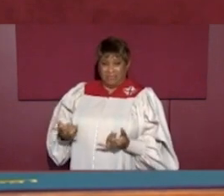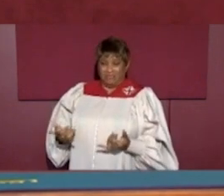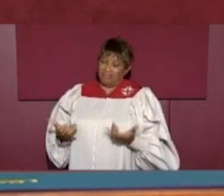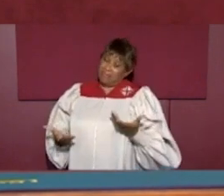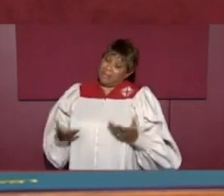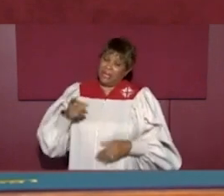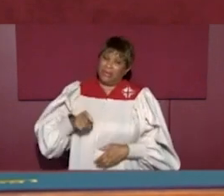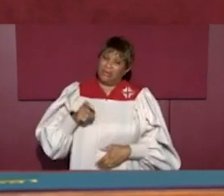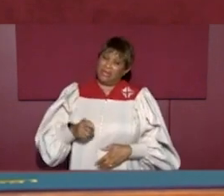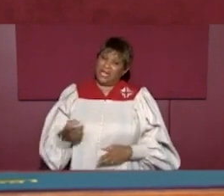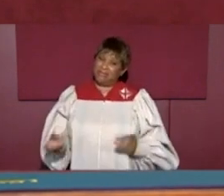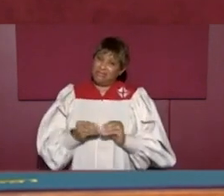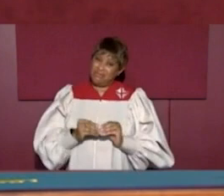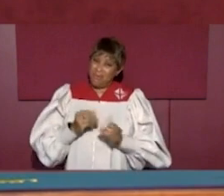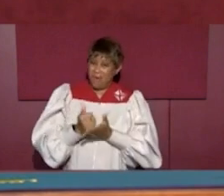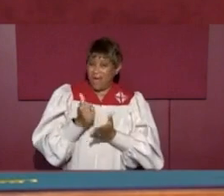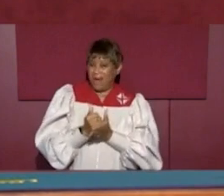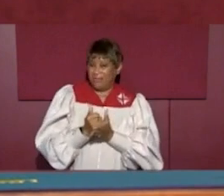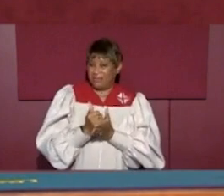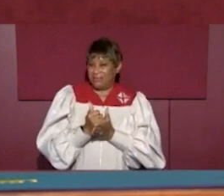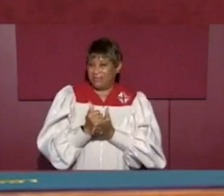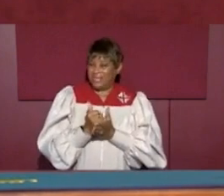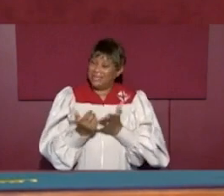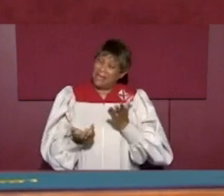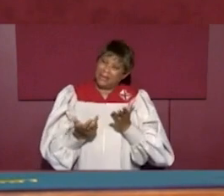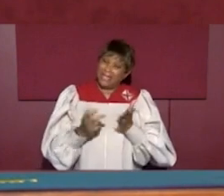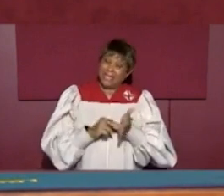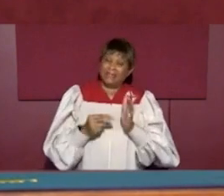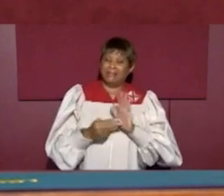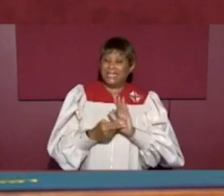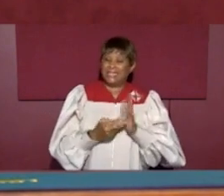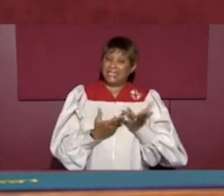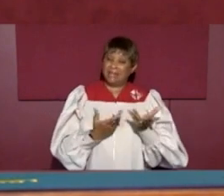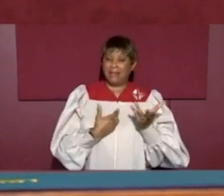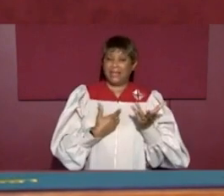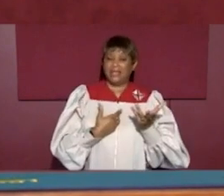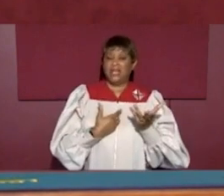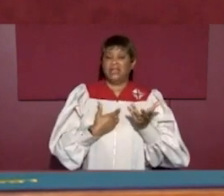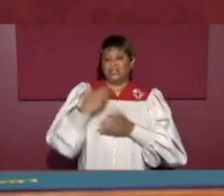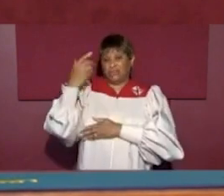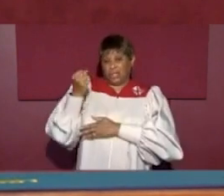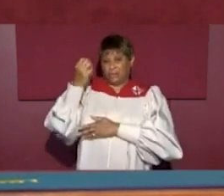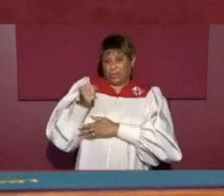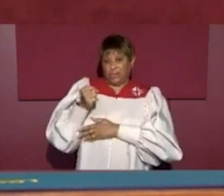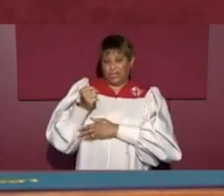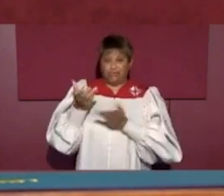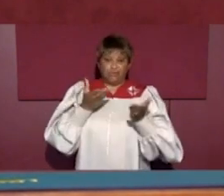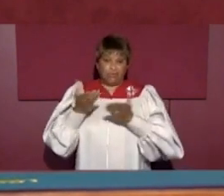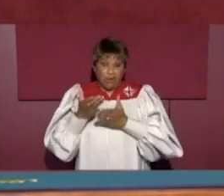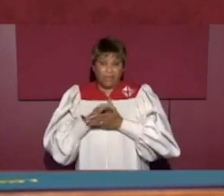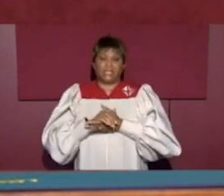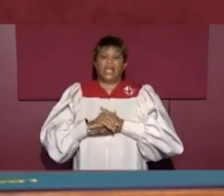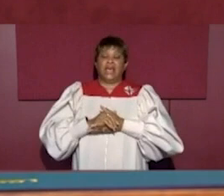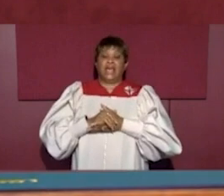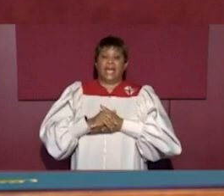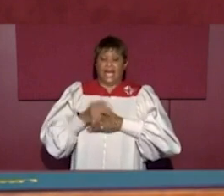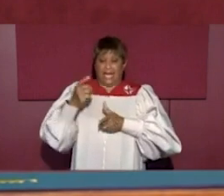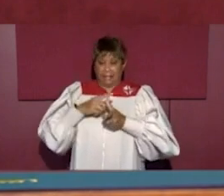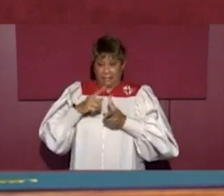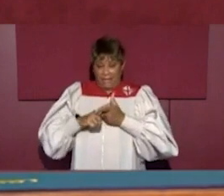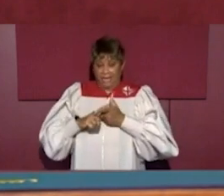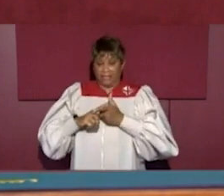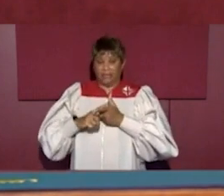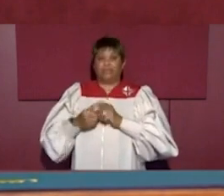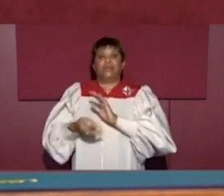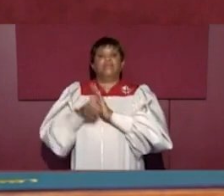need some additional help. Now, that additional help may mean that you may just need to get the subscription service, and you may need to go back and get some teachings